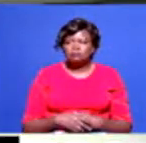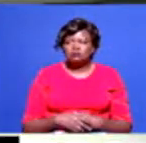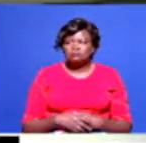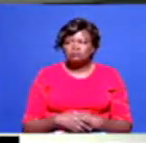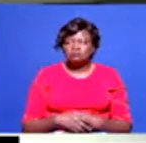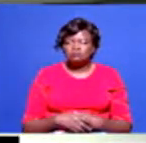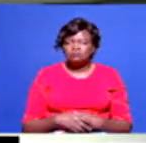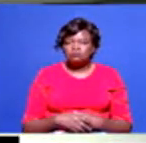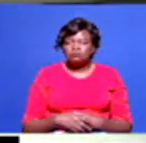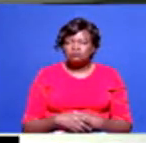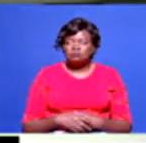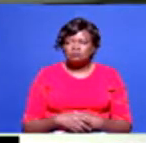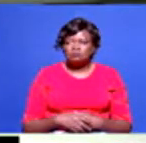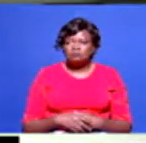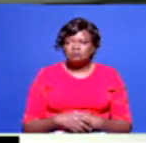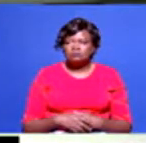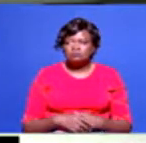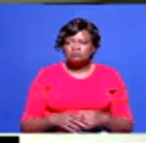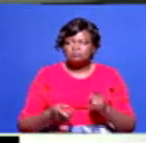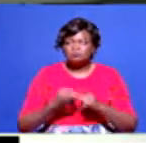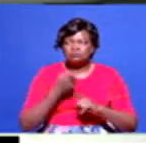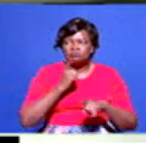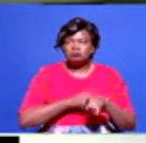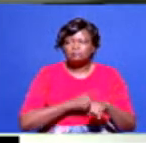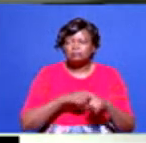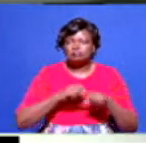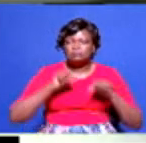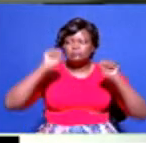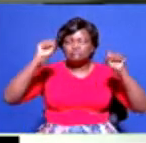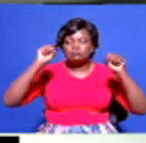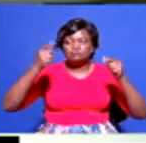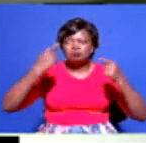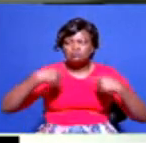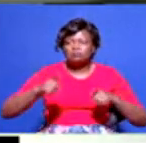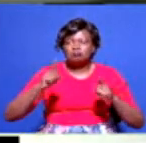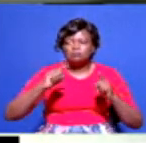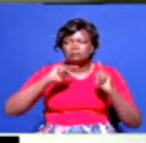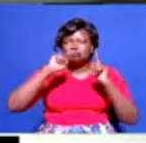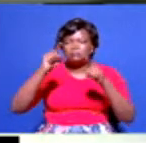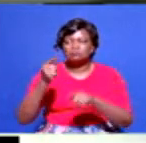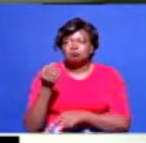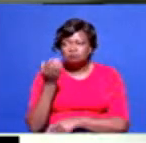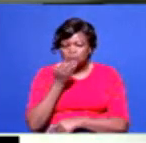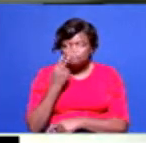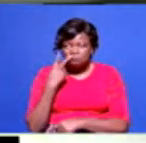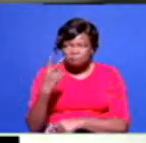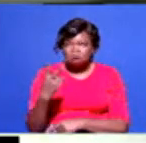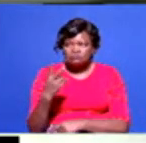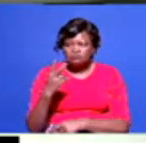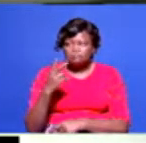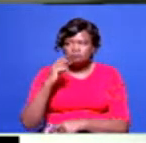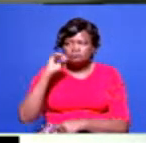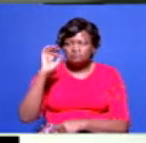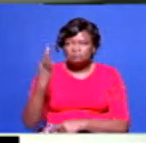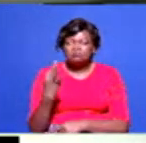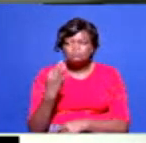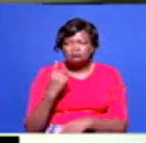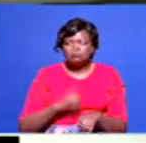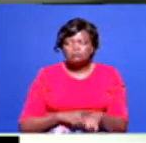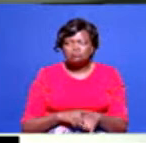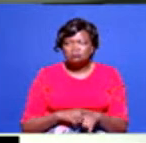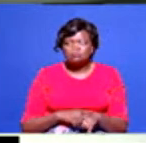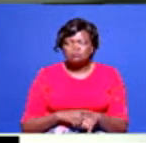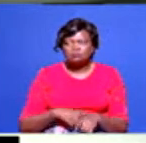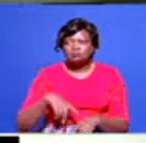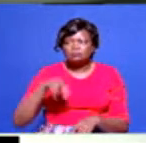All right, now for the first time, fans will be allowed into the stadium to watch the third edition of the Kip Keino